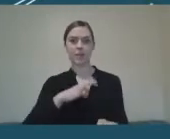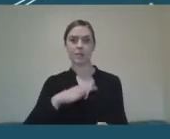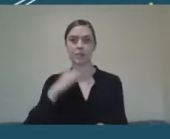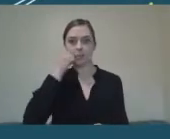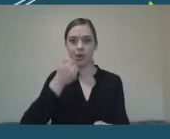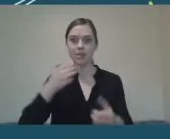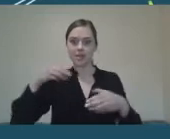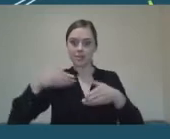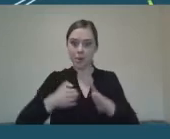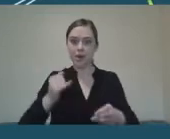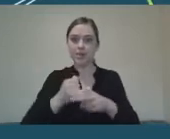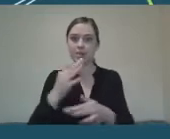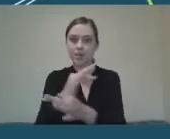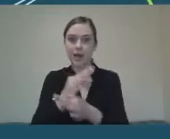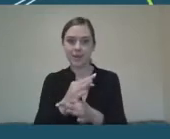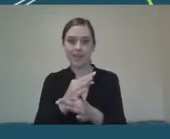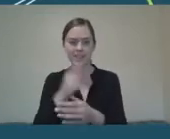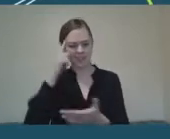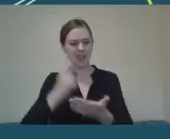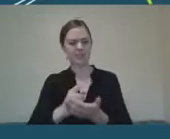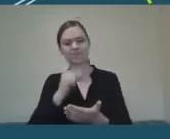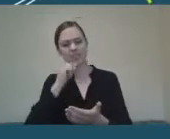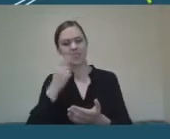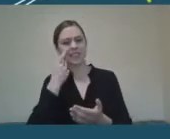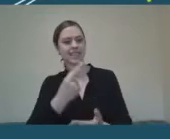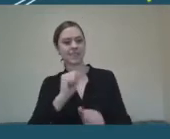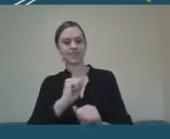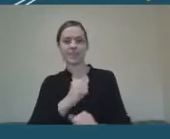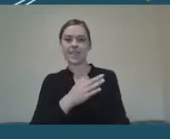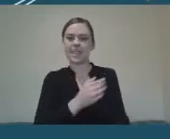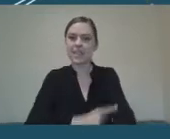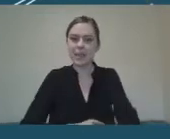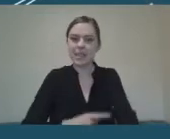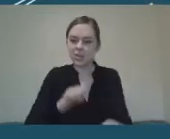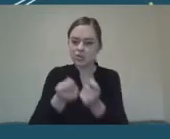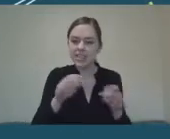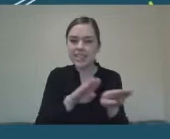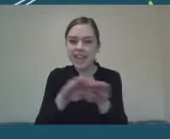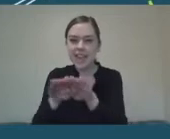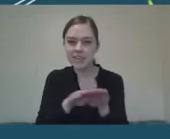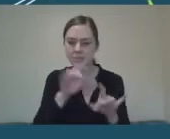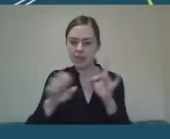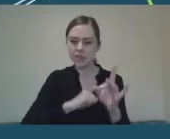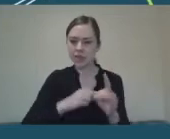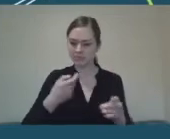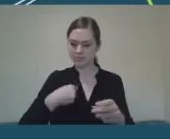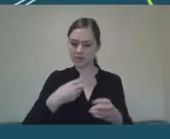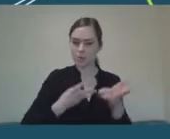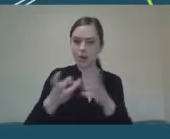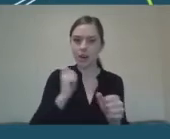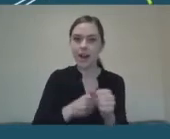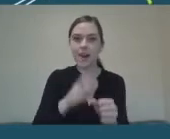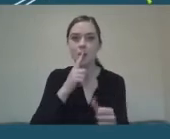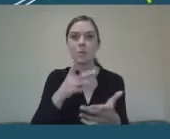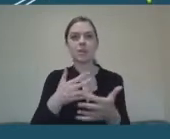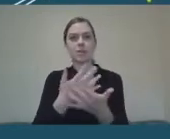family that decided not to see my disability and to treat me the same and to make sure I always pushed myself. But there are so many people